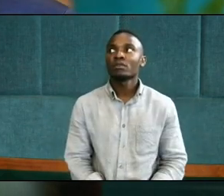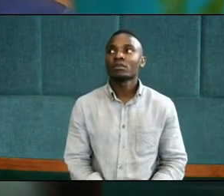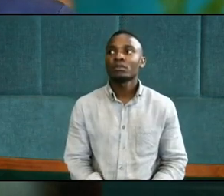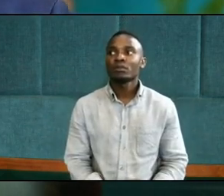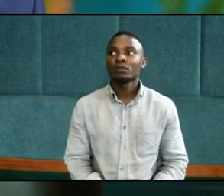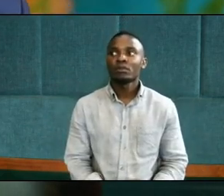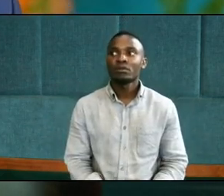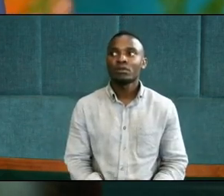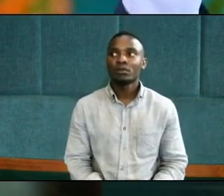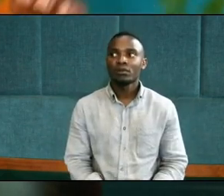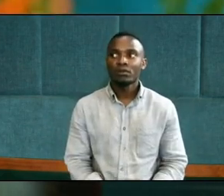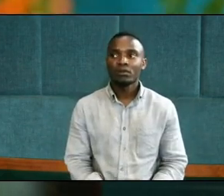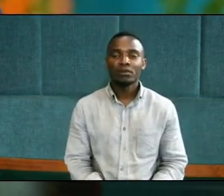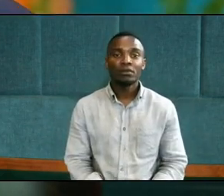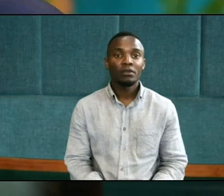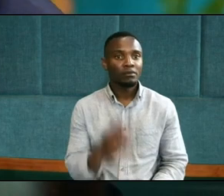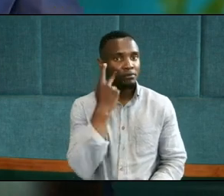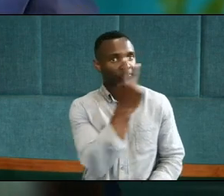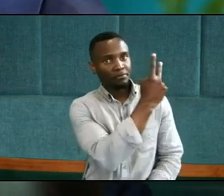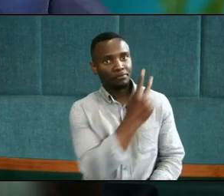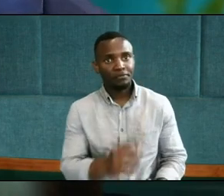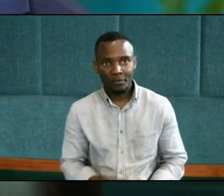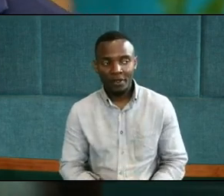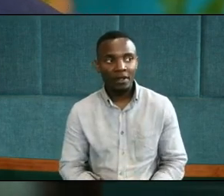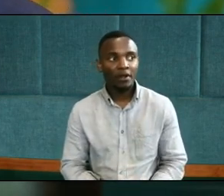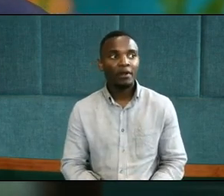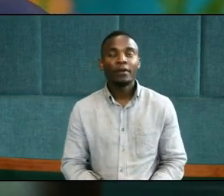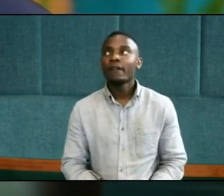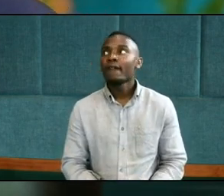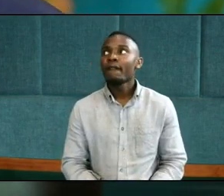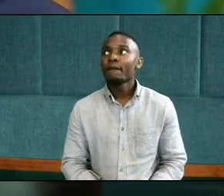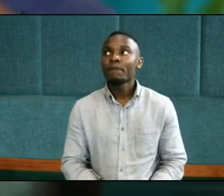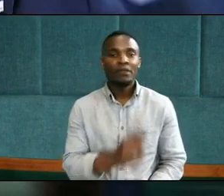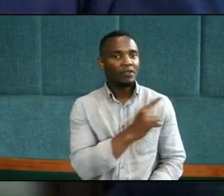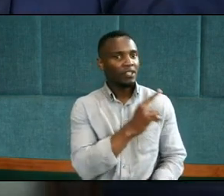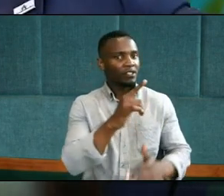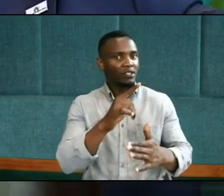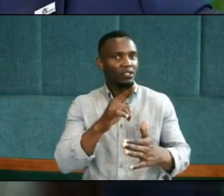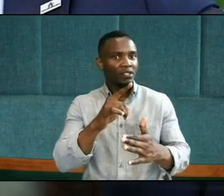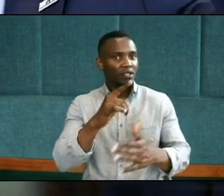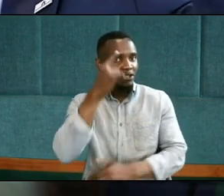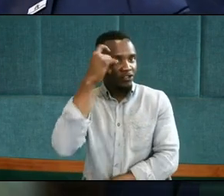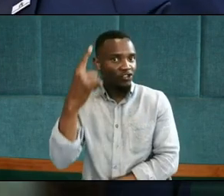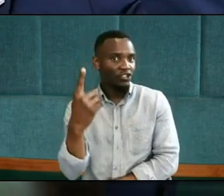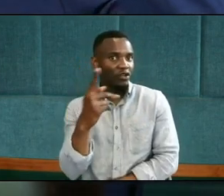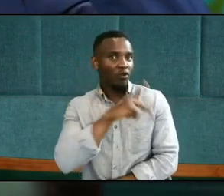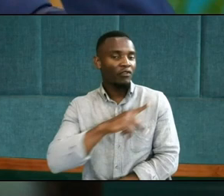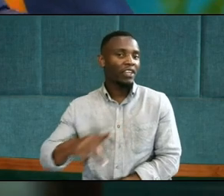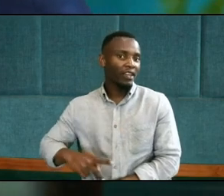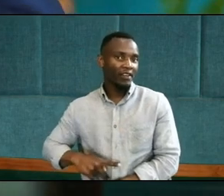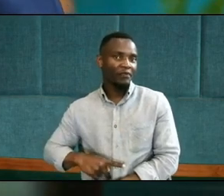image there. All right, that one. Okay, that one. That is the image that Daniel got in his dream. And not Daniel,